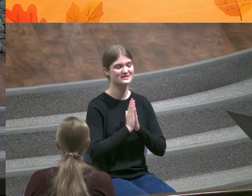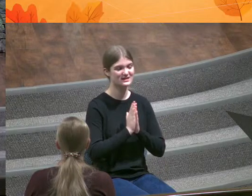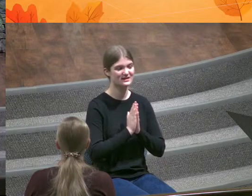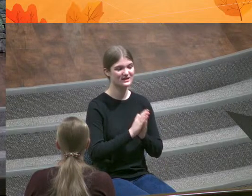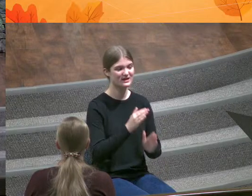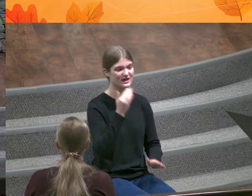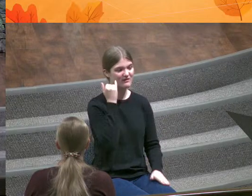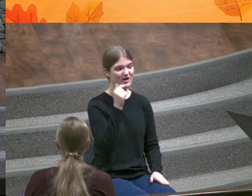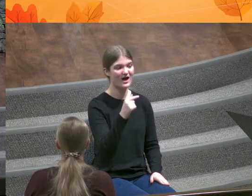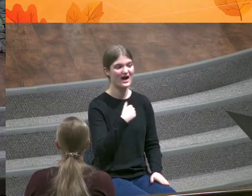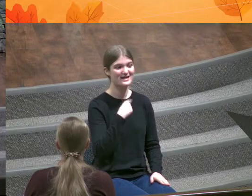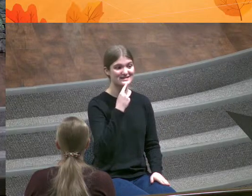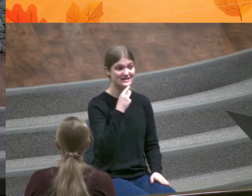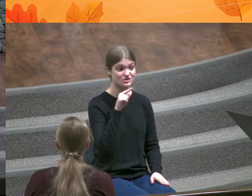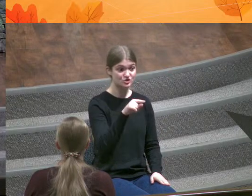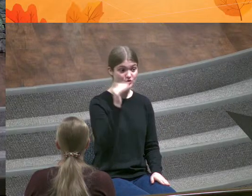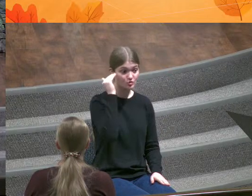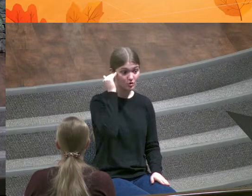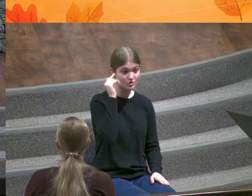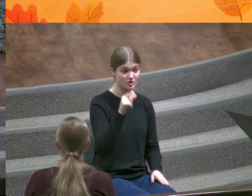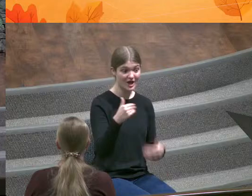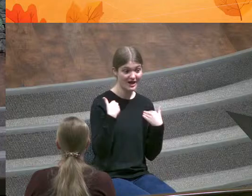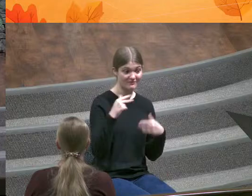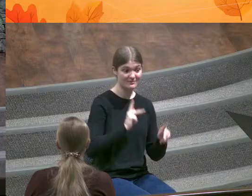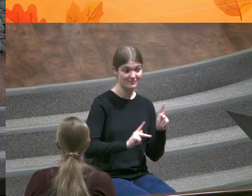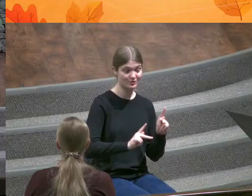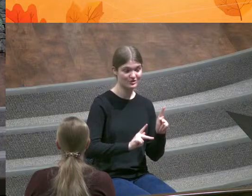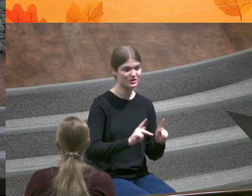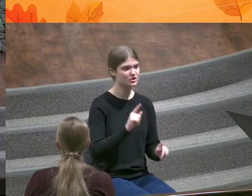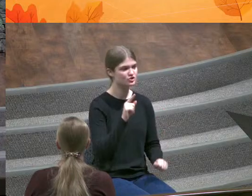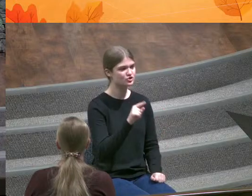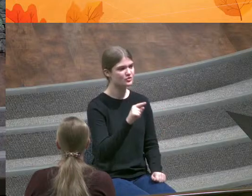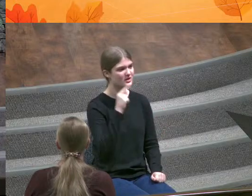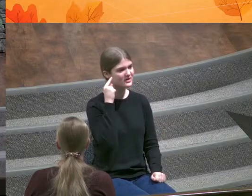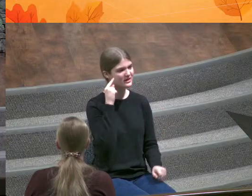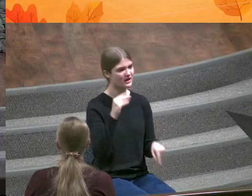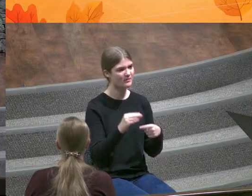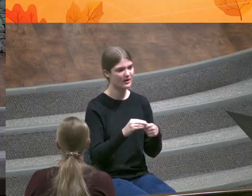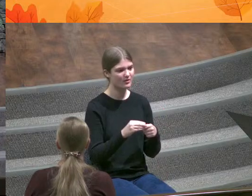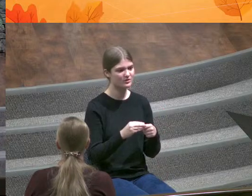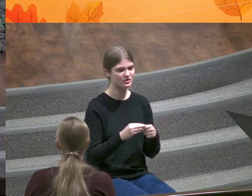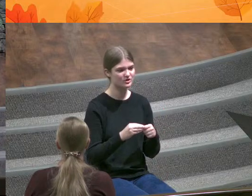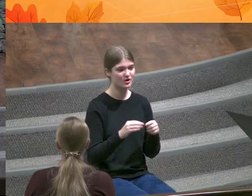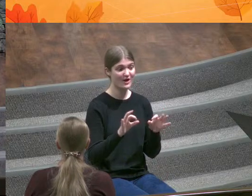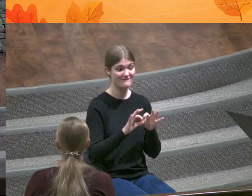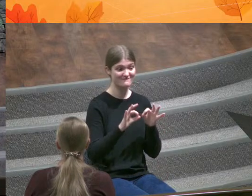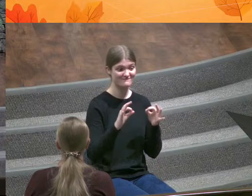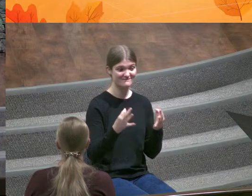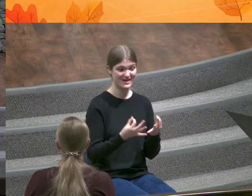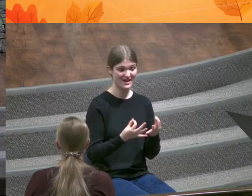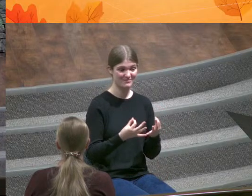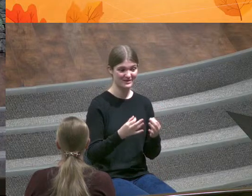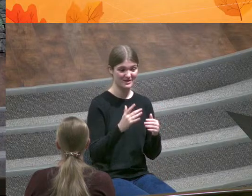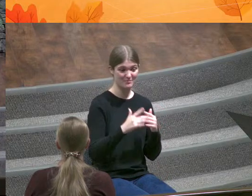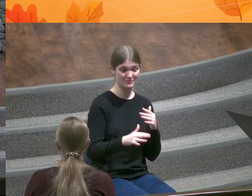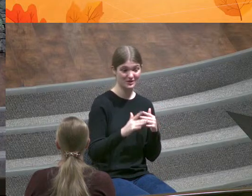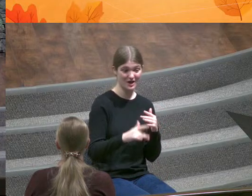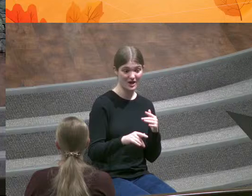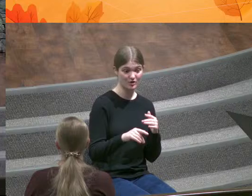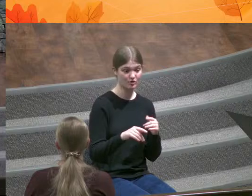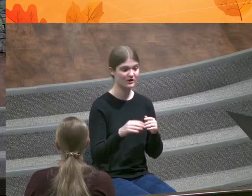asking, if I say, do you know you have a people, did your mind go to the bloodline or did your mind go to the body?